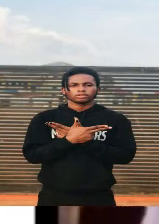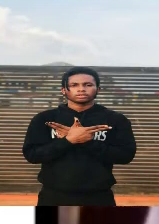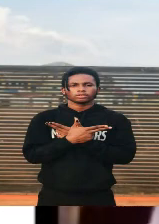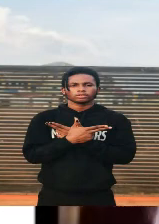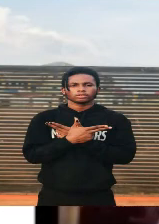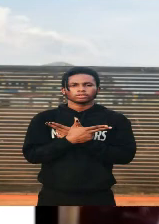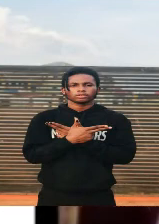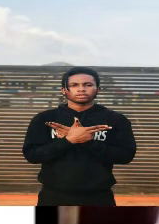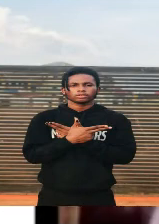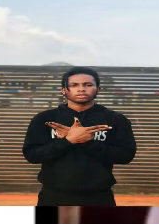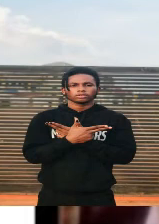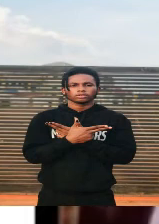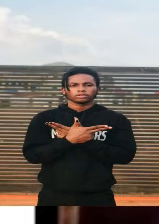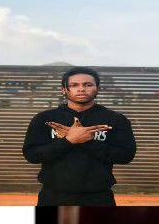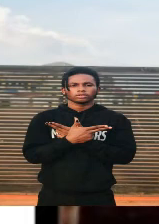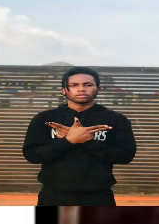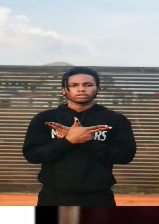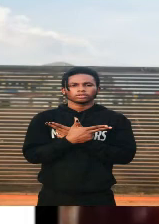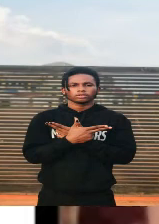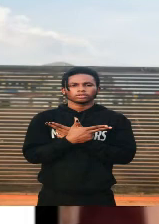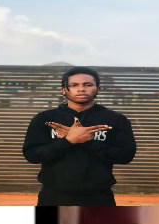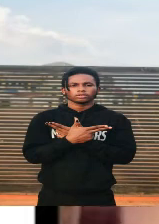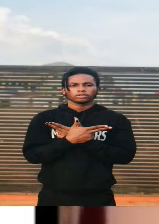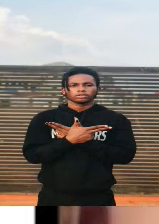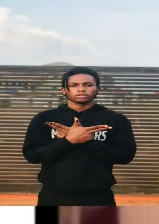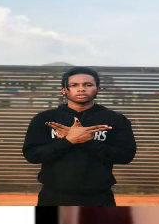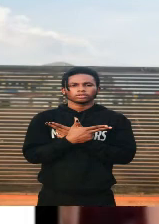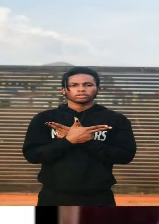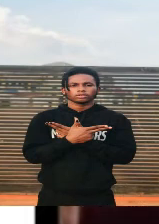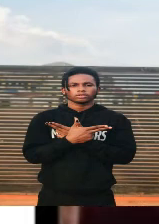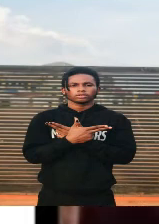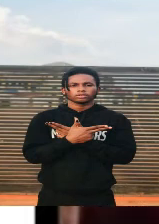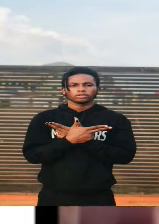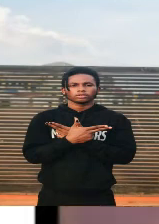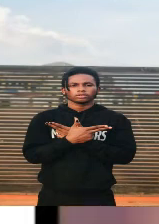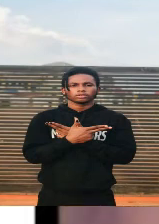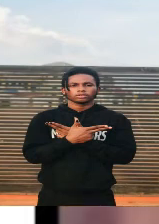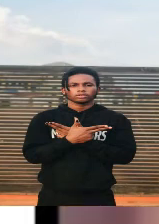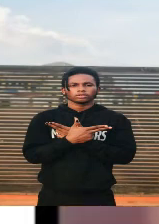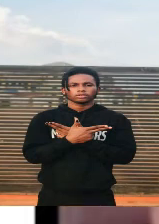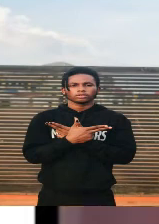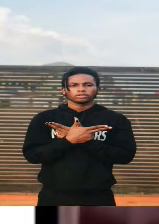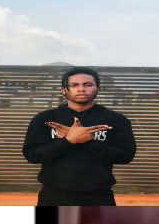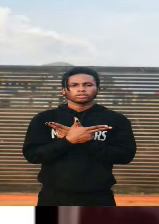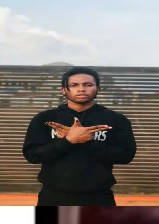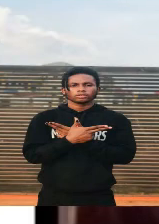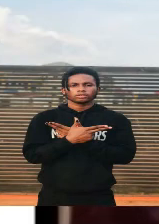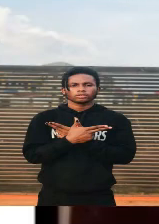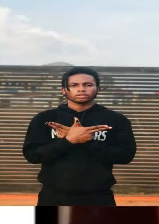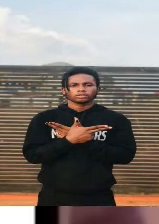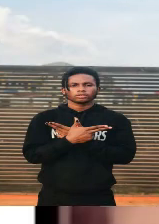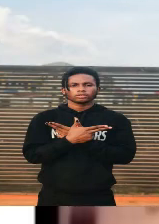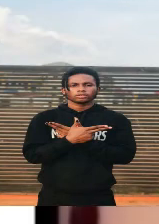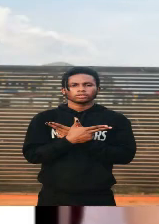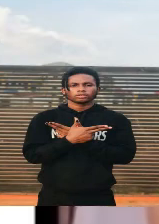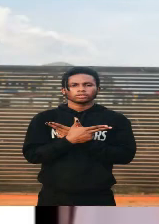Take what's rightfully mine, but that aside, you don't know me, you for Google. I said this head bigger than your dugu.